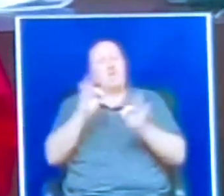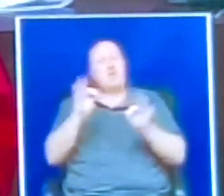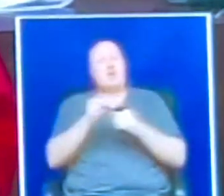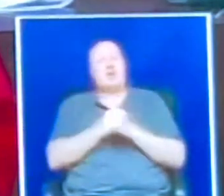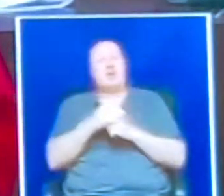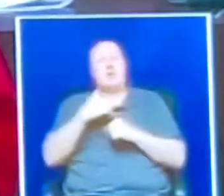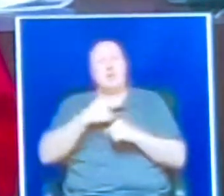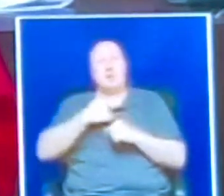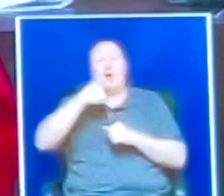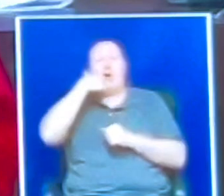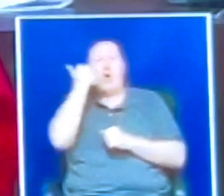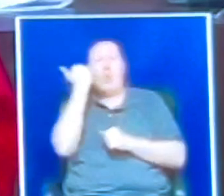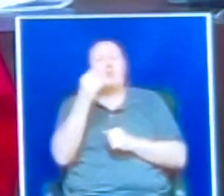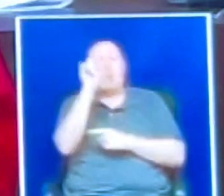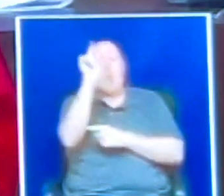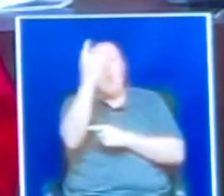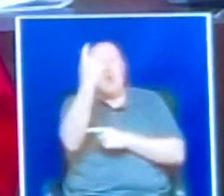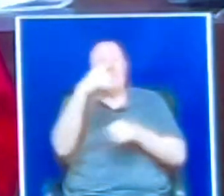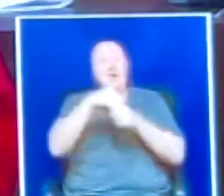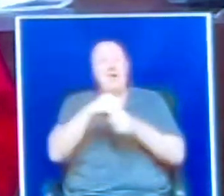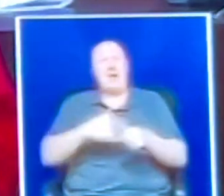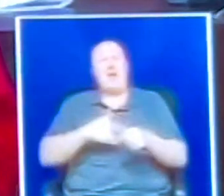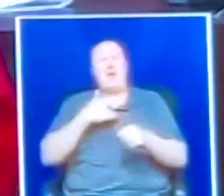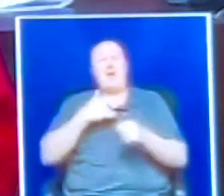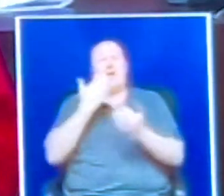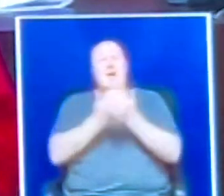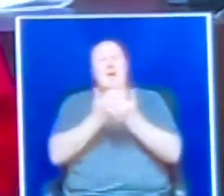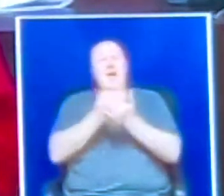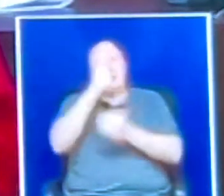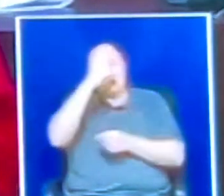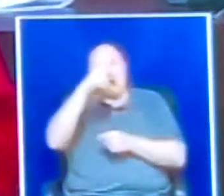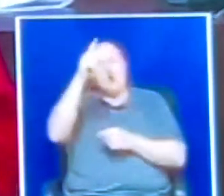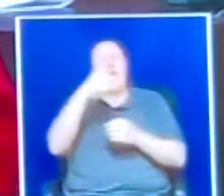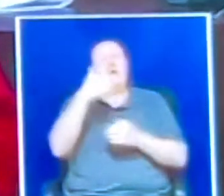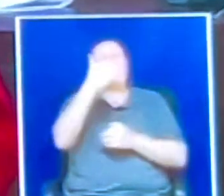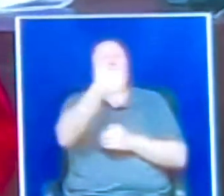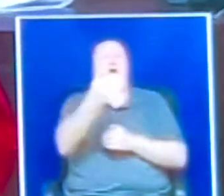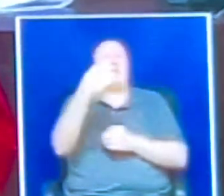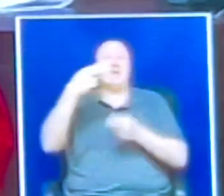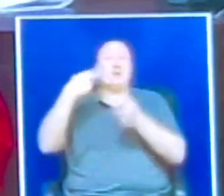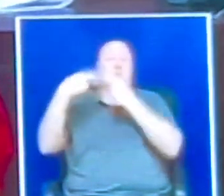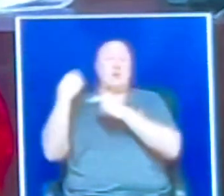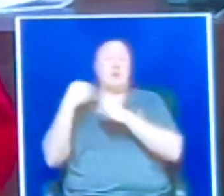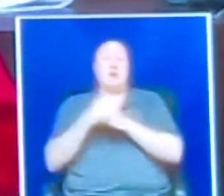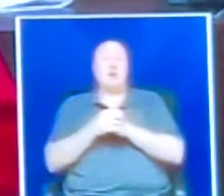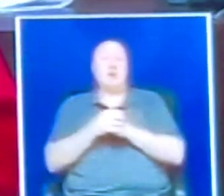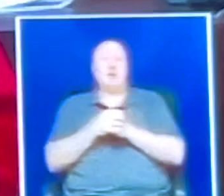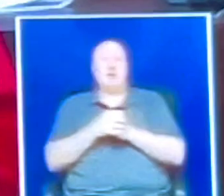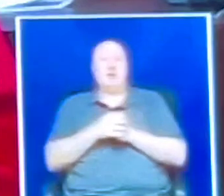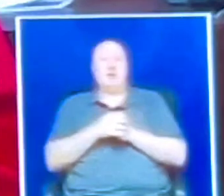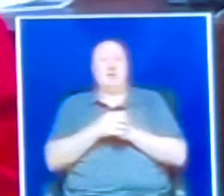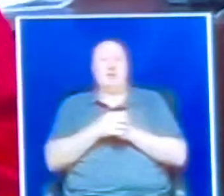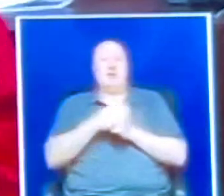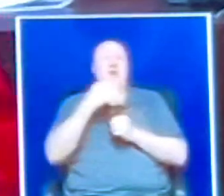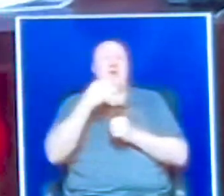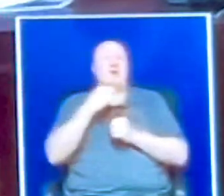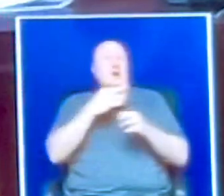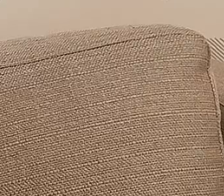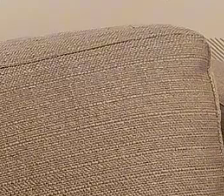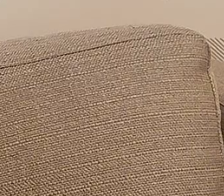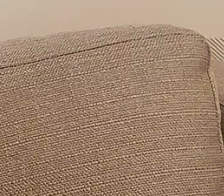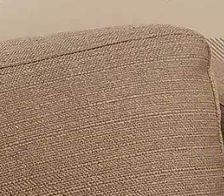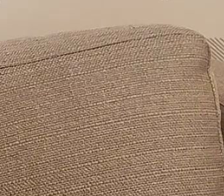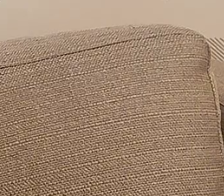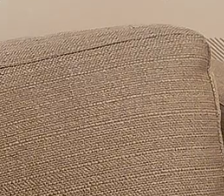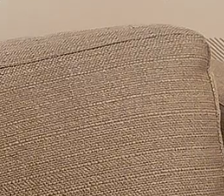I wish for once in our lives, we can be on the right side of history. Let's sever all ties with the racists. Thank you very much. Thank